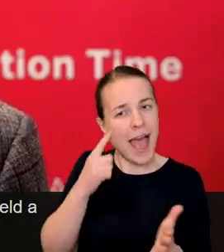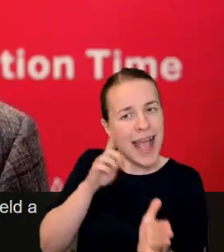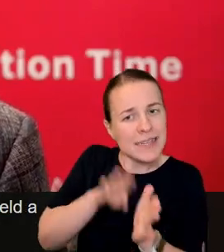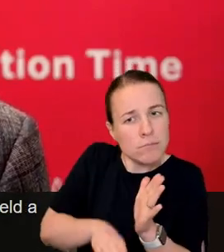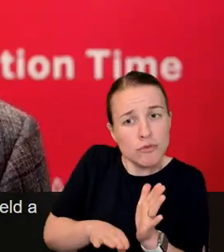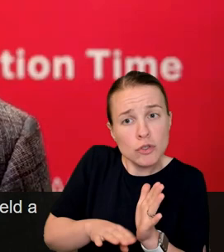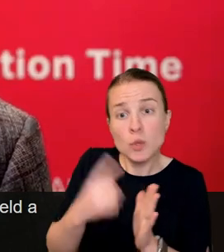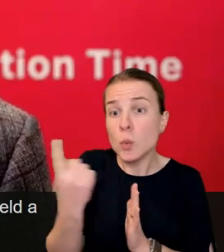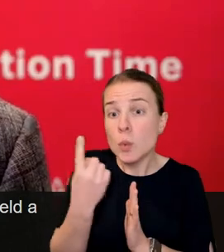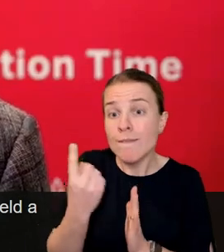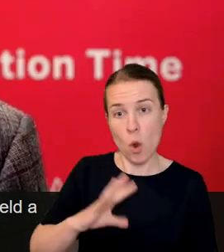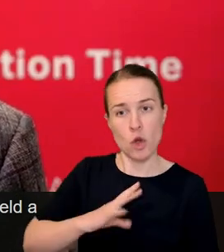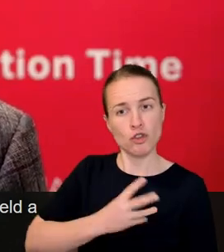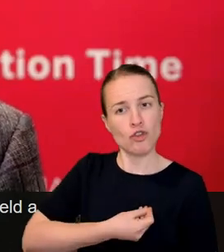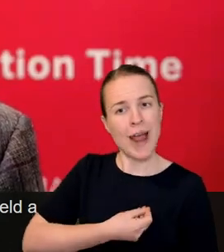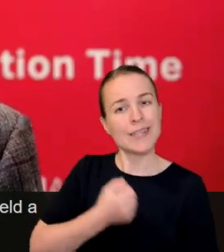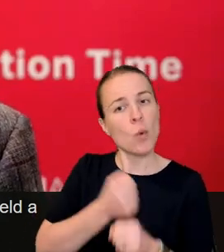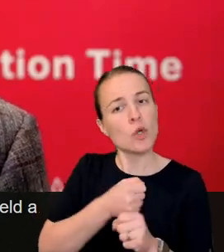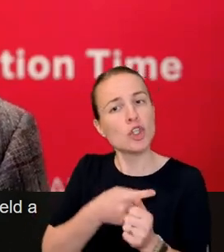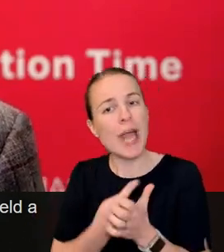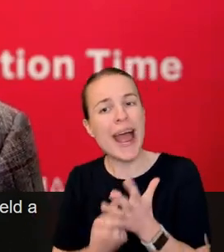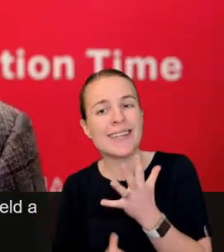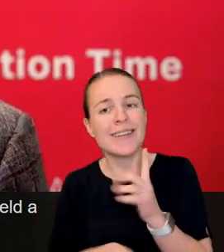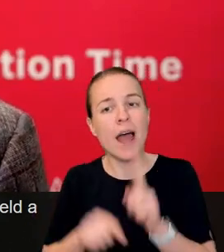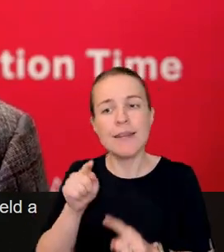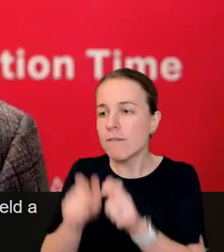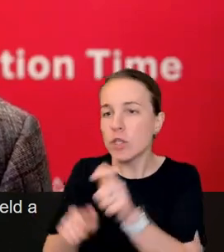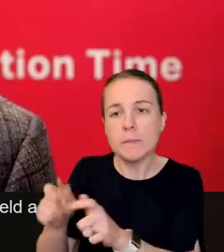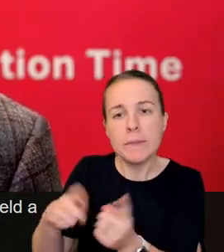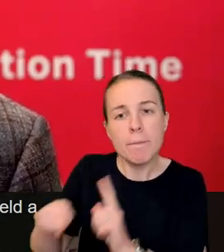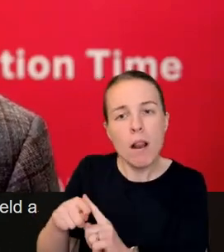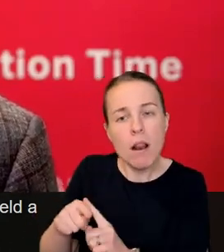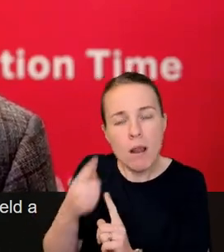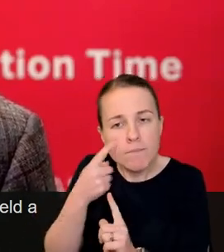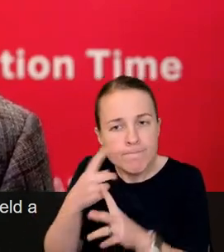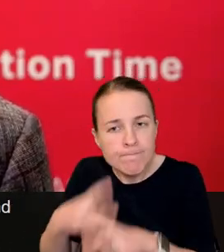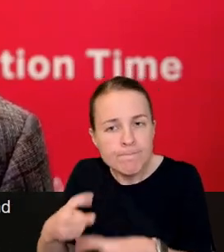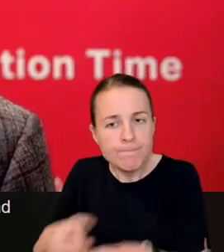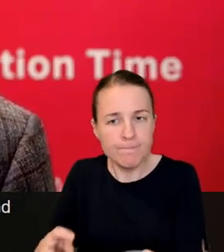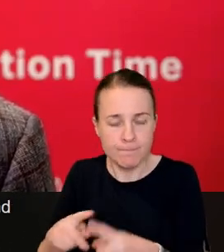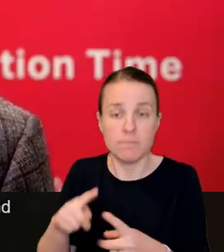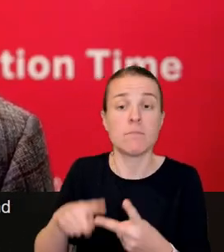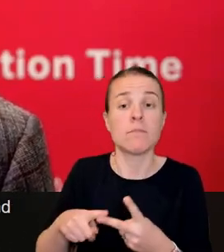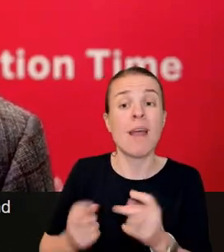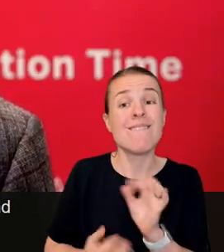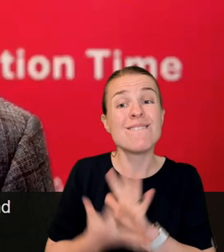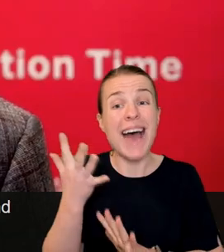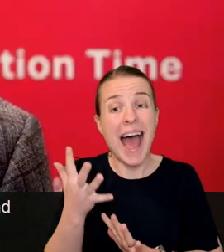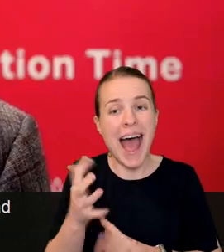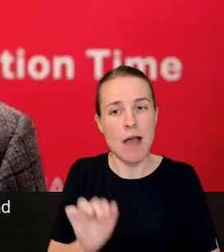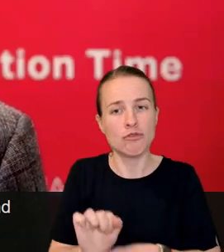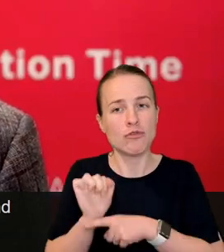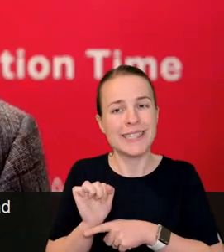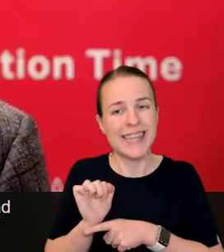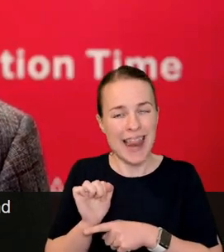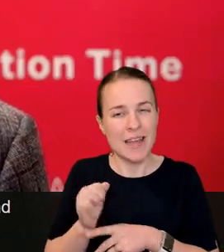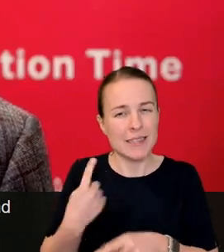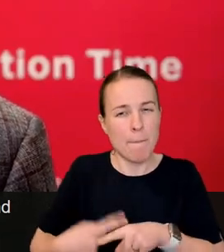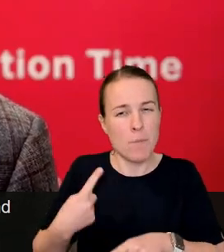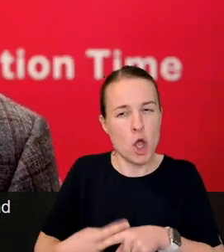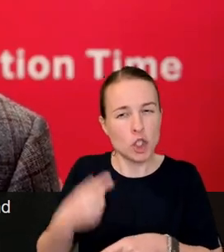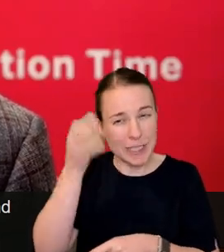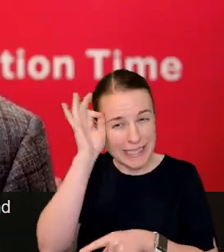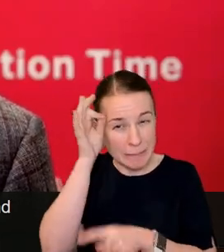diverse people. Our Fire and Resilience Emergency Planning Committee called for the Waking Watch Relief